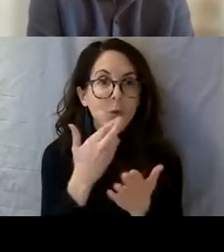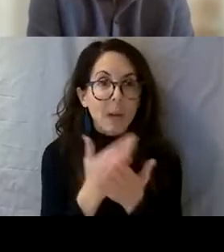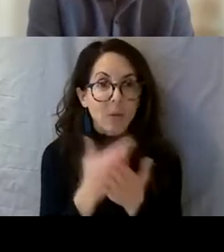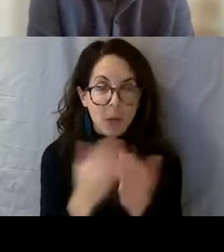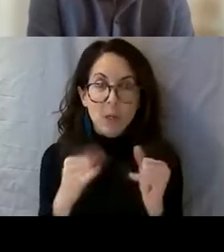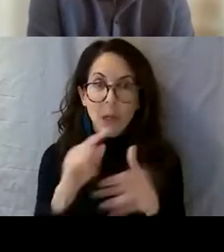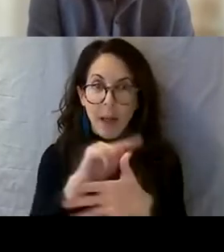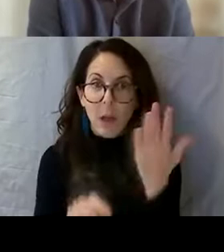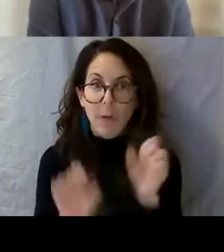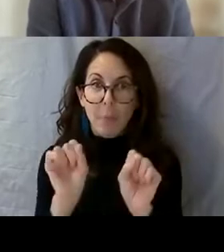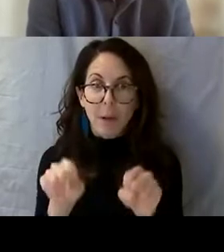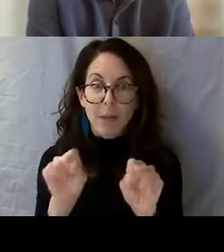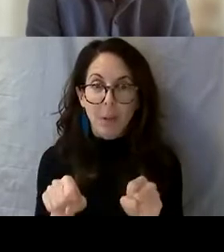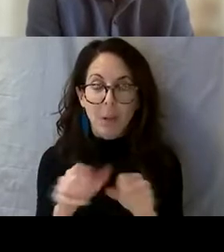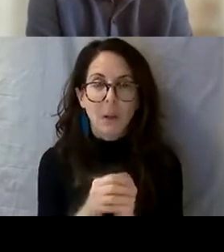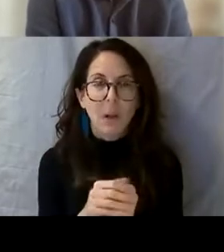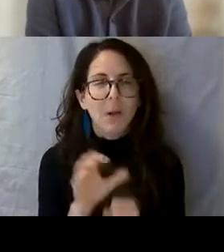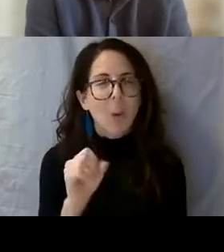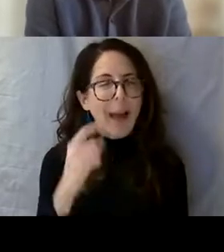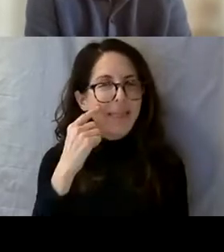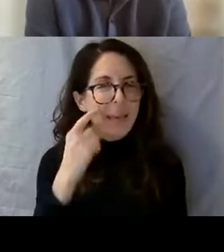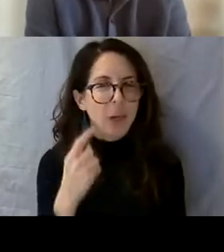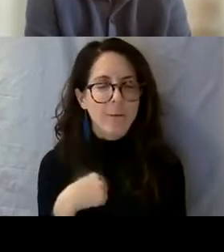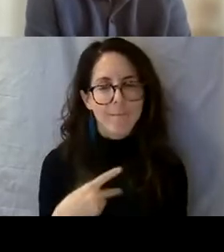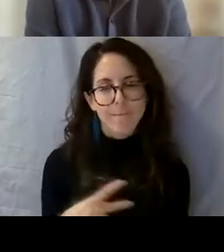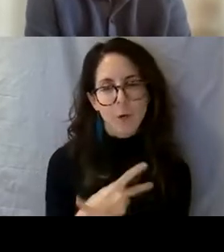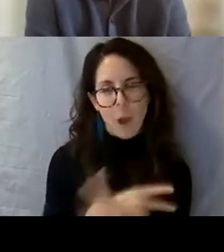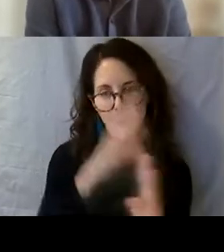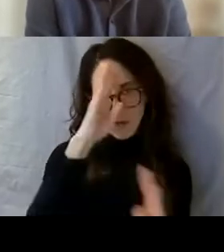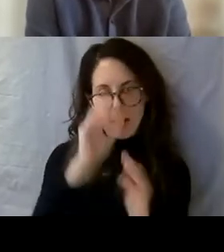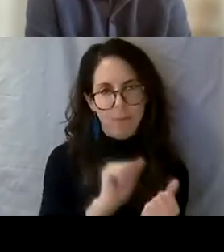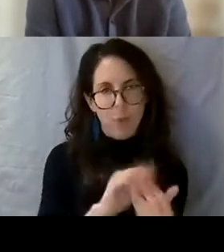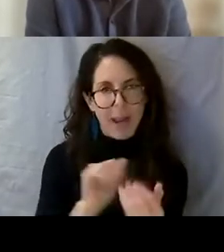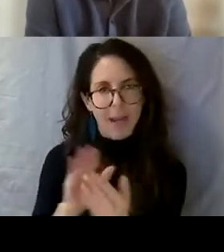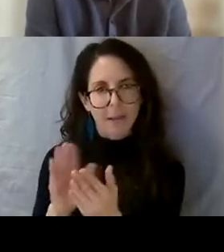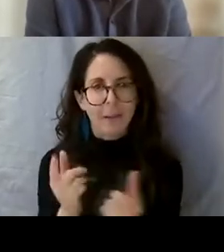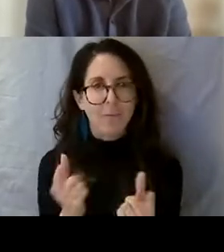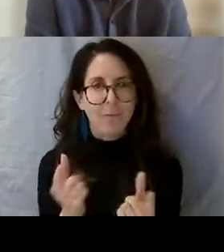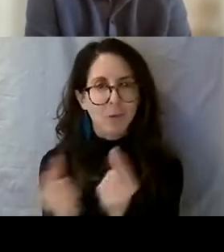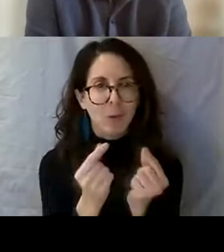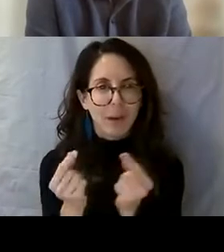it's also finding creative ways of doing things. And I think